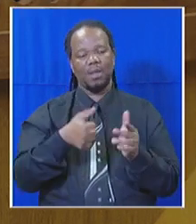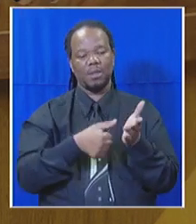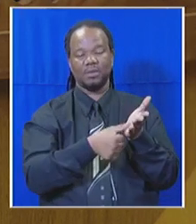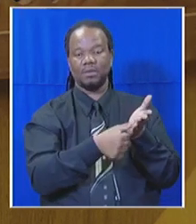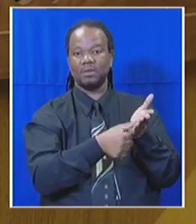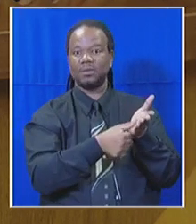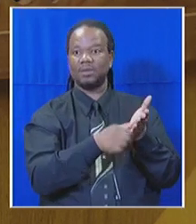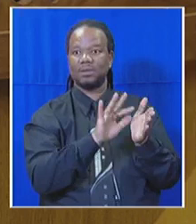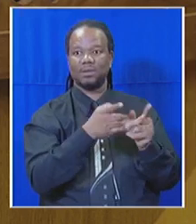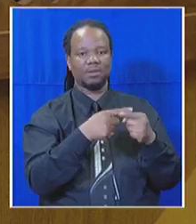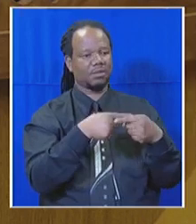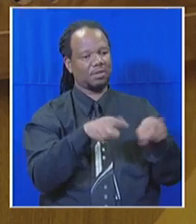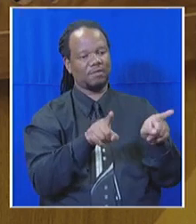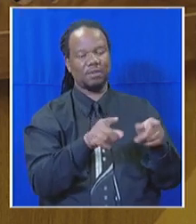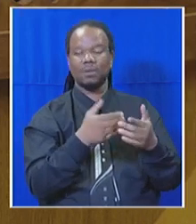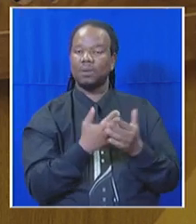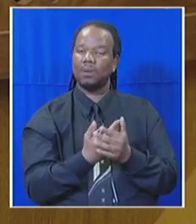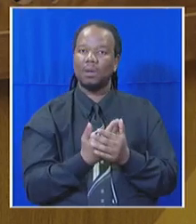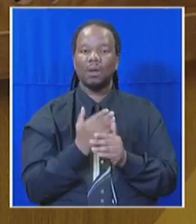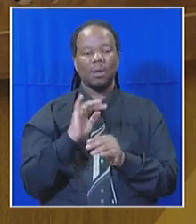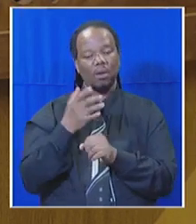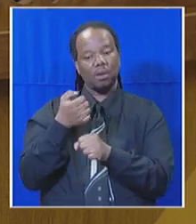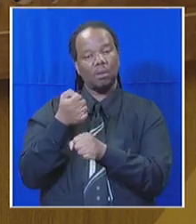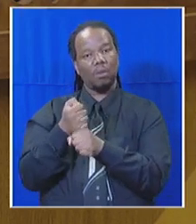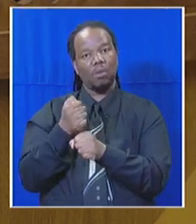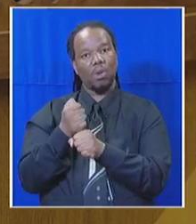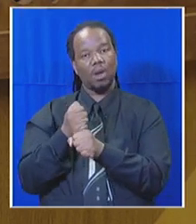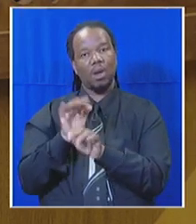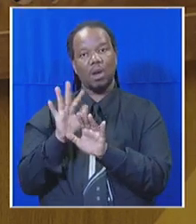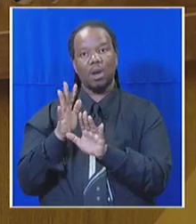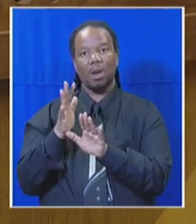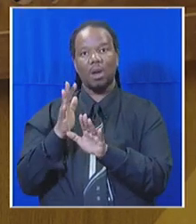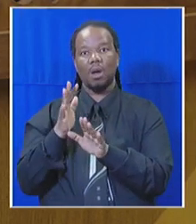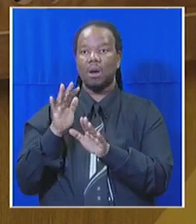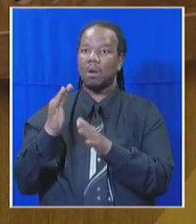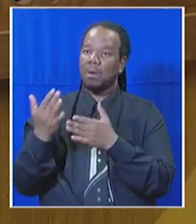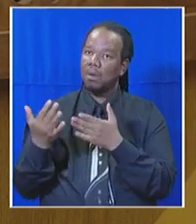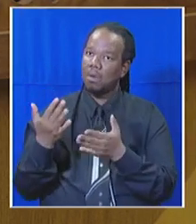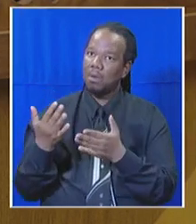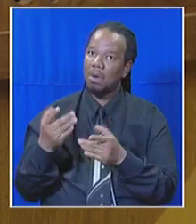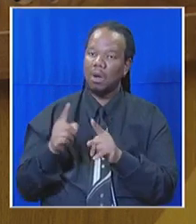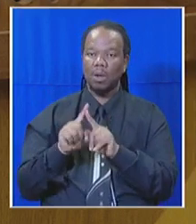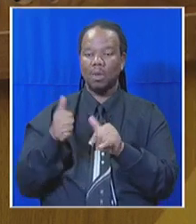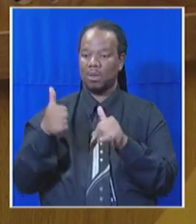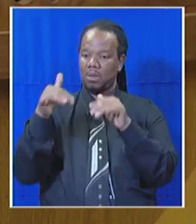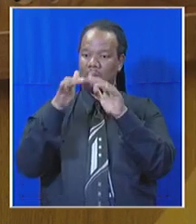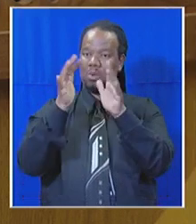picture. We are still operating under the constraints of a slowdown in global